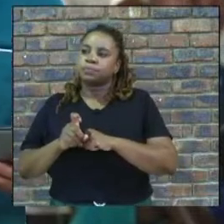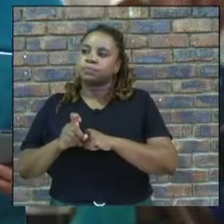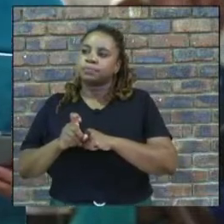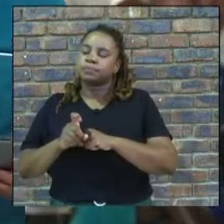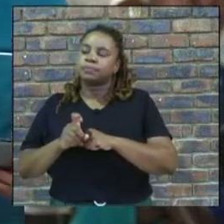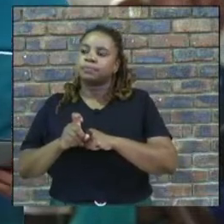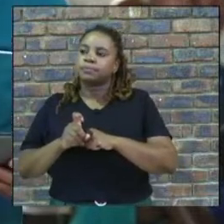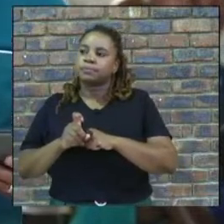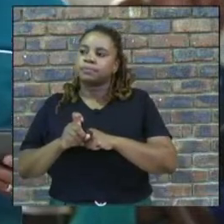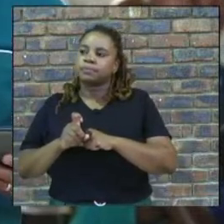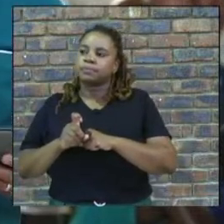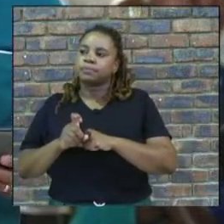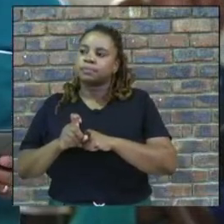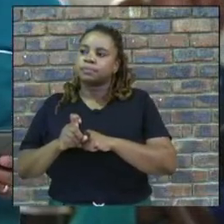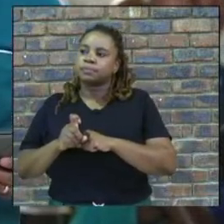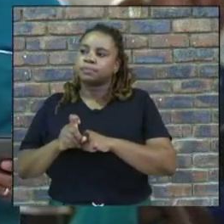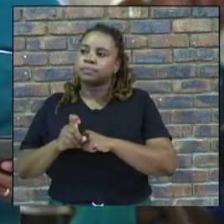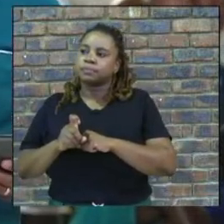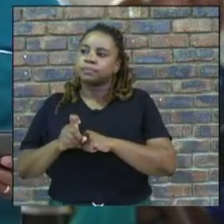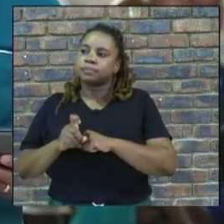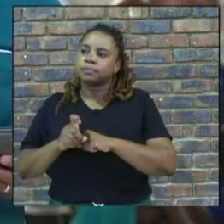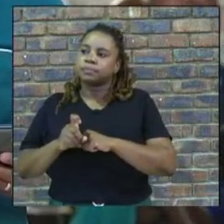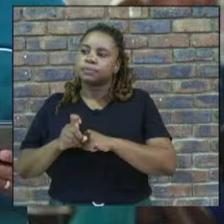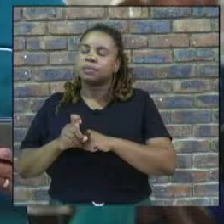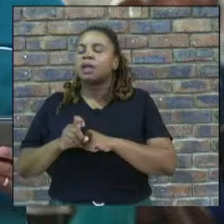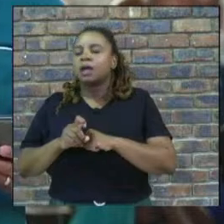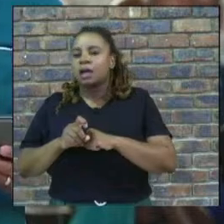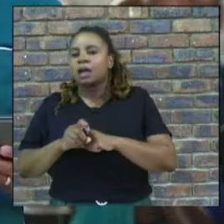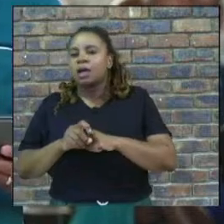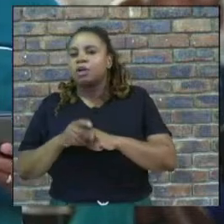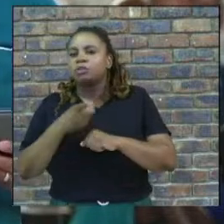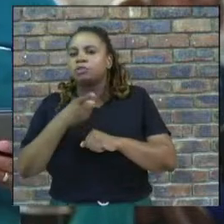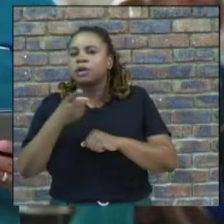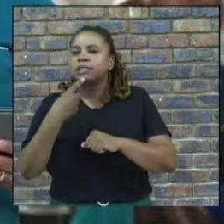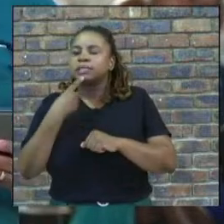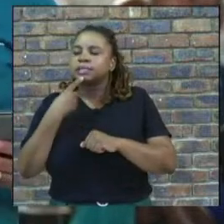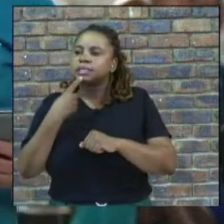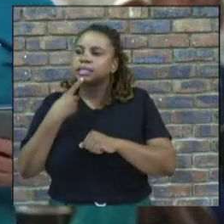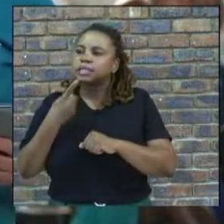today. And in saying that, I also want to make